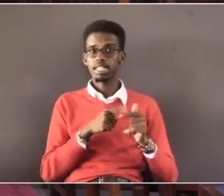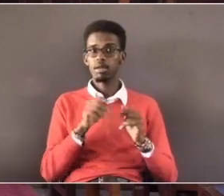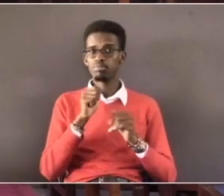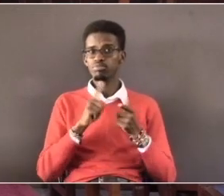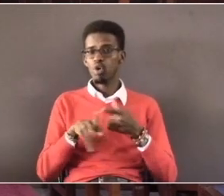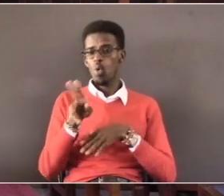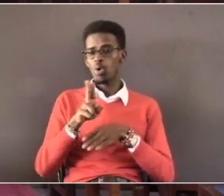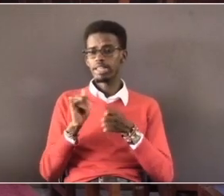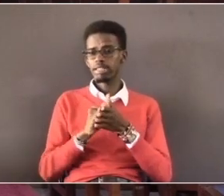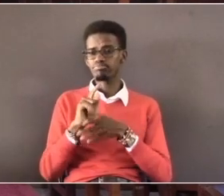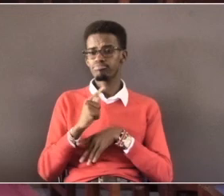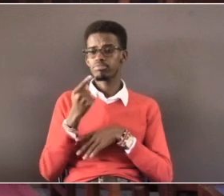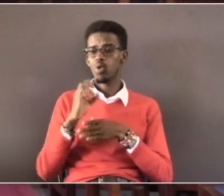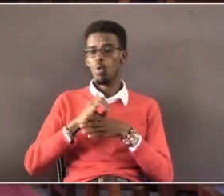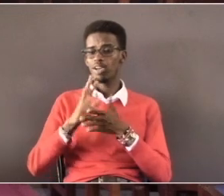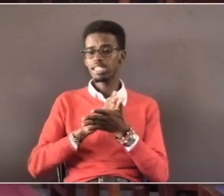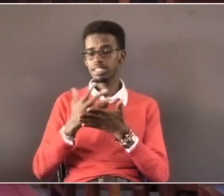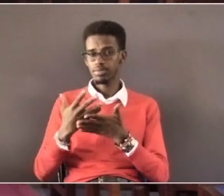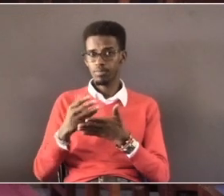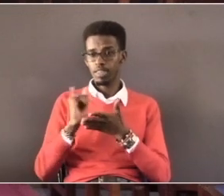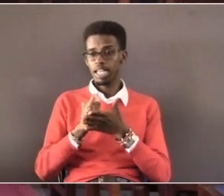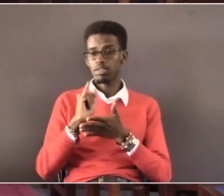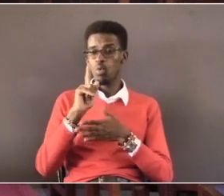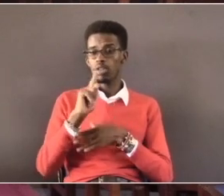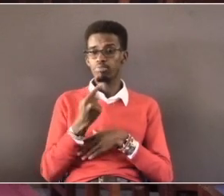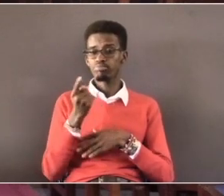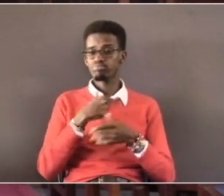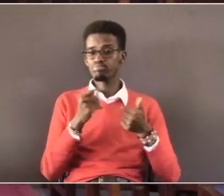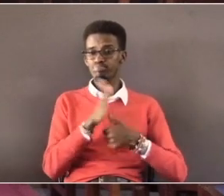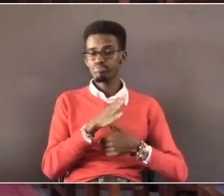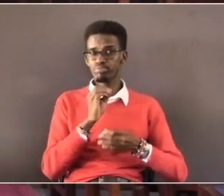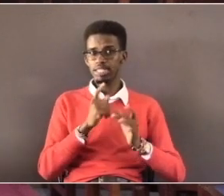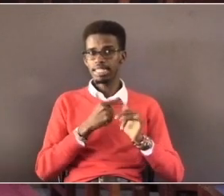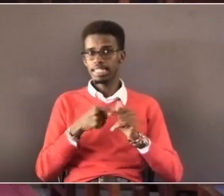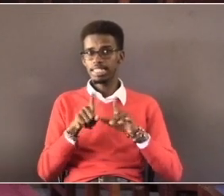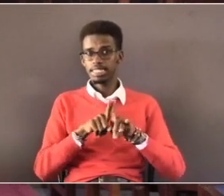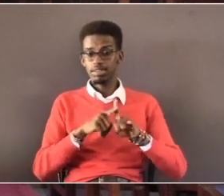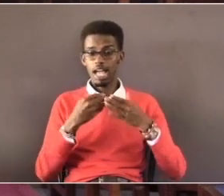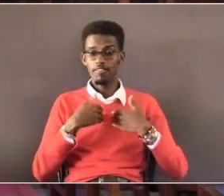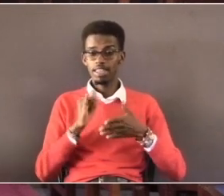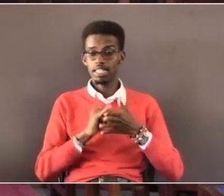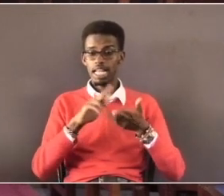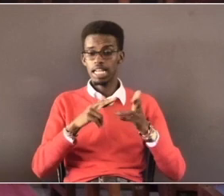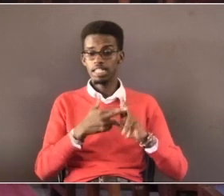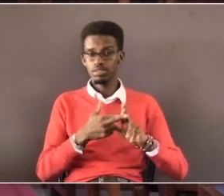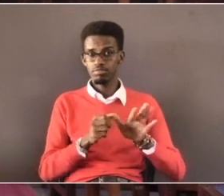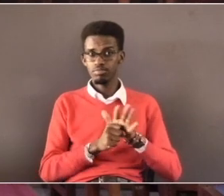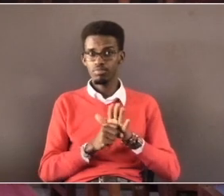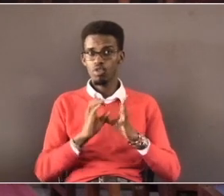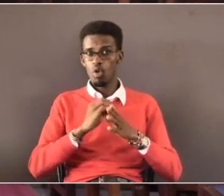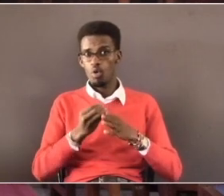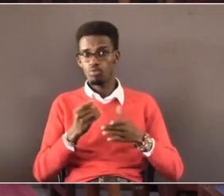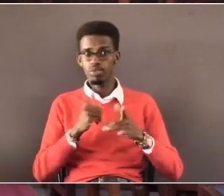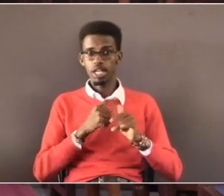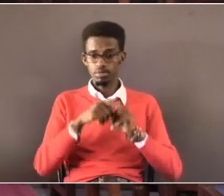the 1,000 shillings? And if that 1,000 never comes back, will you still have that relationship? Will you still be cordial